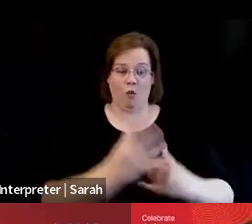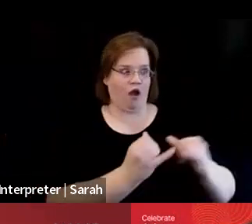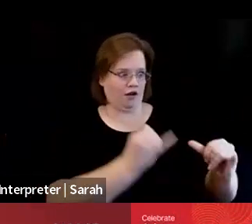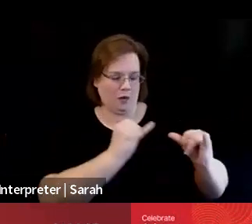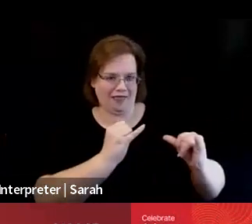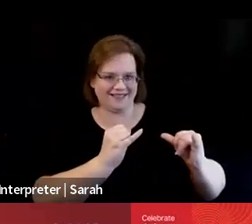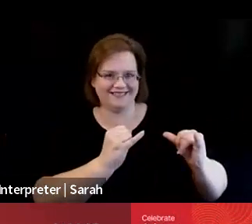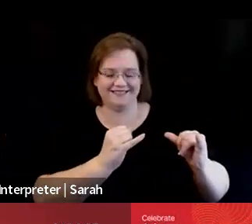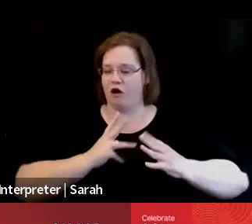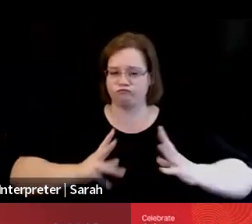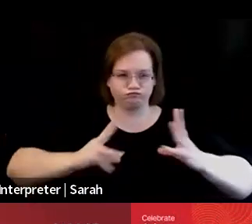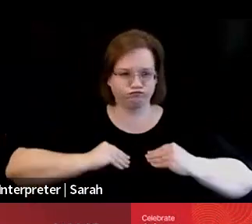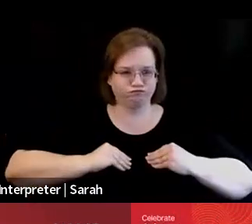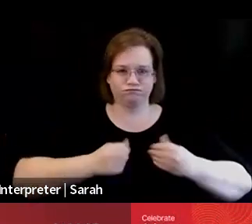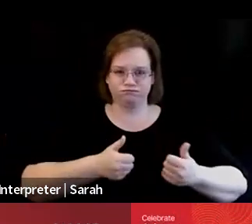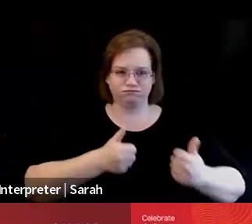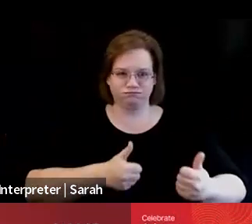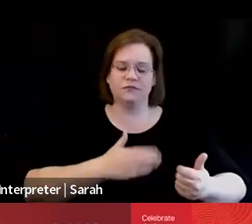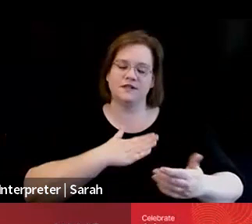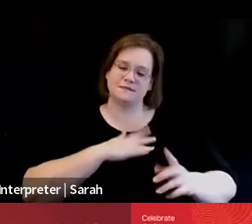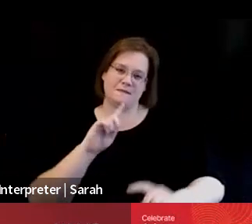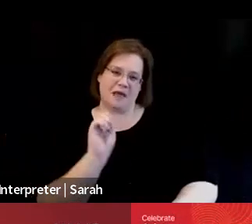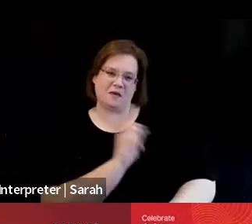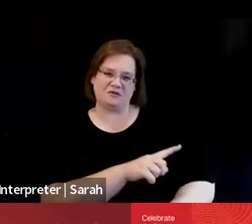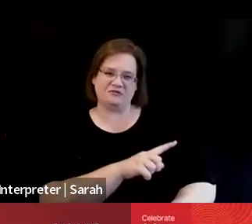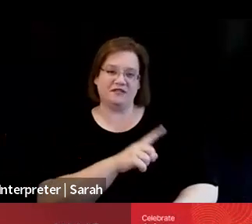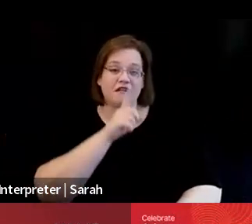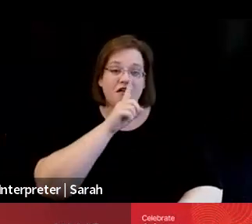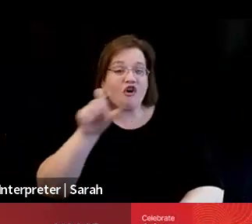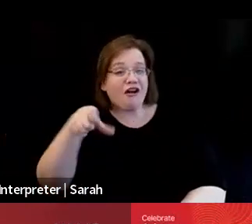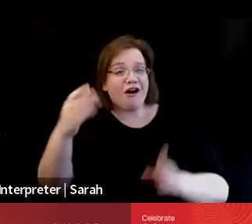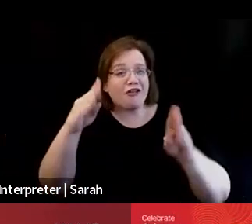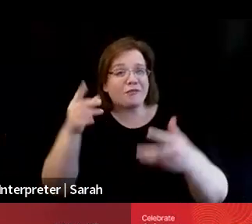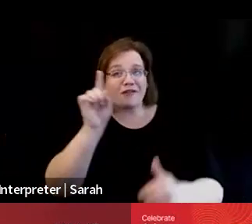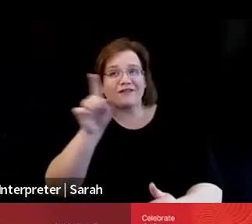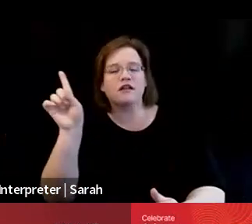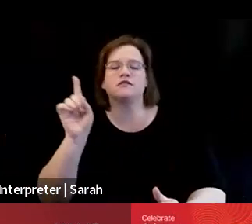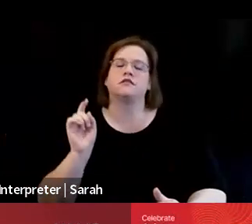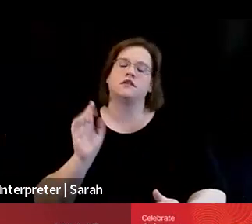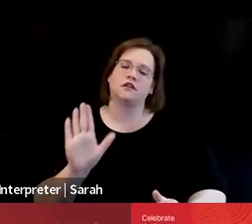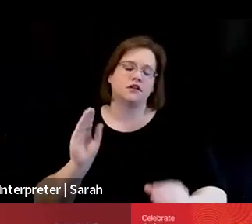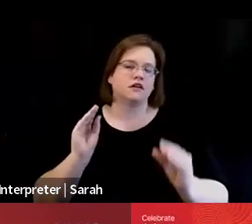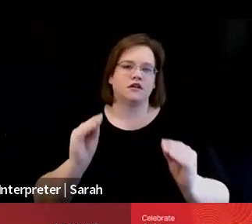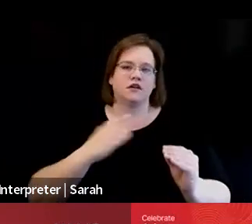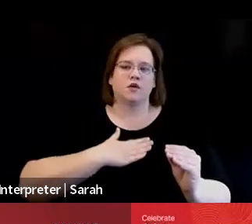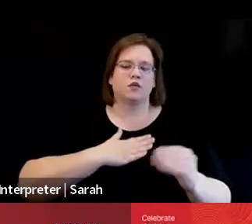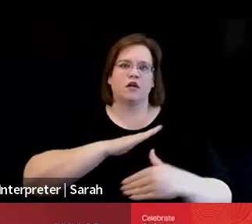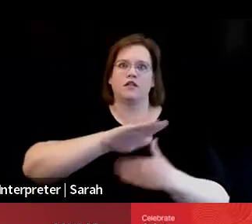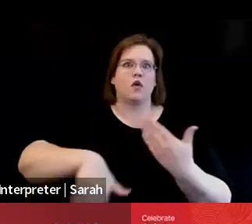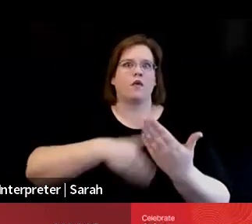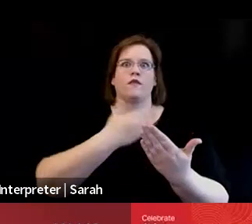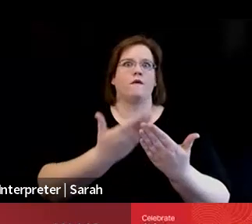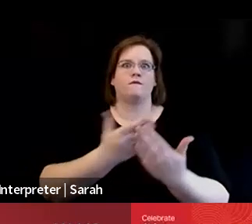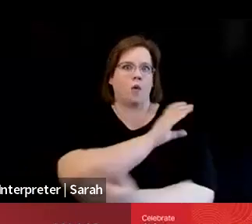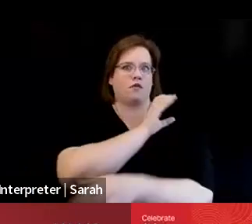you're welcoming of that and all. And so that was really my question for you is, are other providers, obviously nobody's willing for their, whole clinical scene to be taken over,